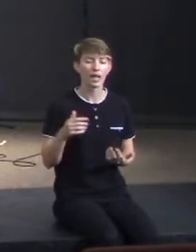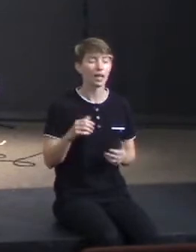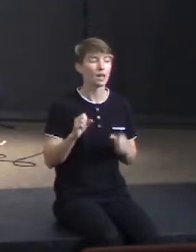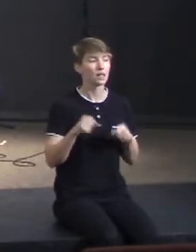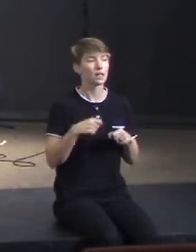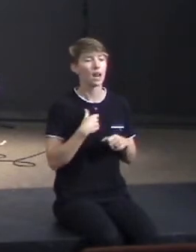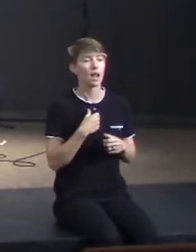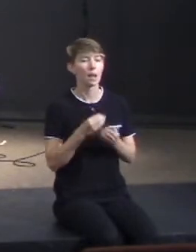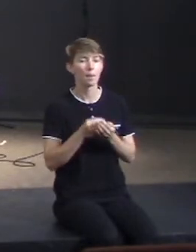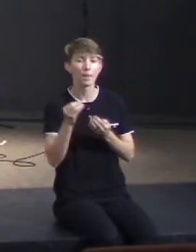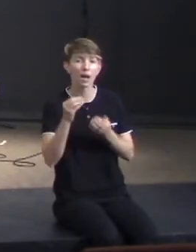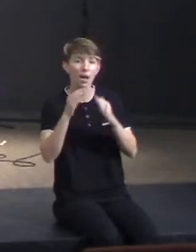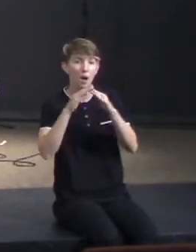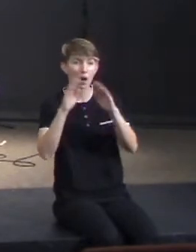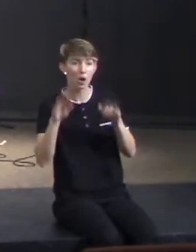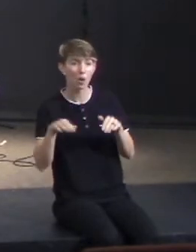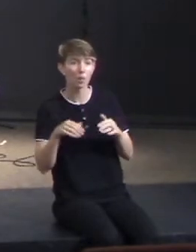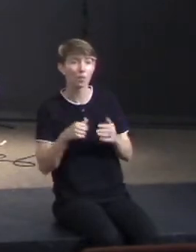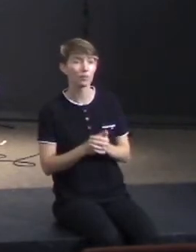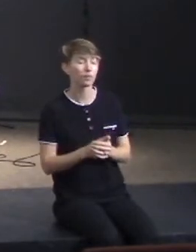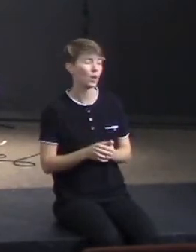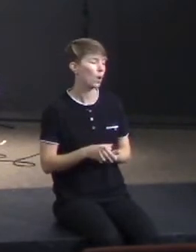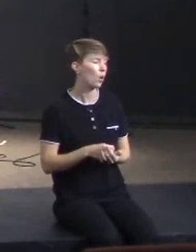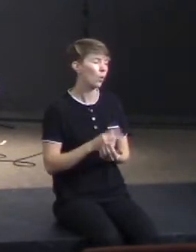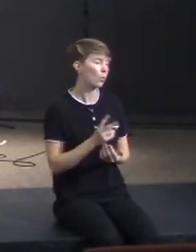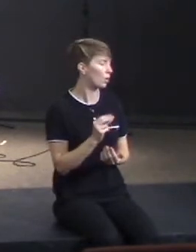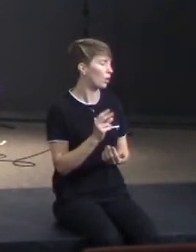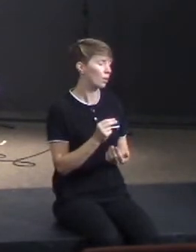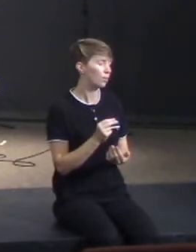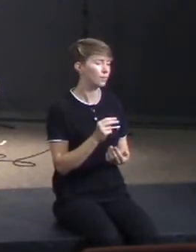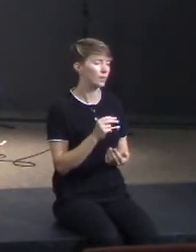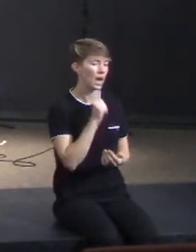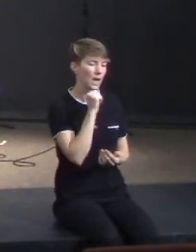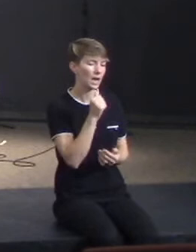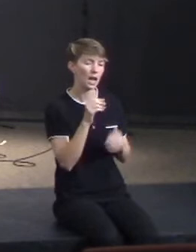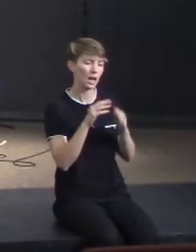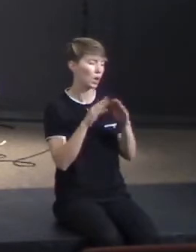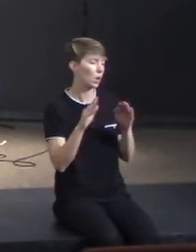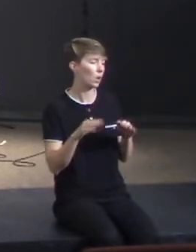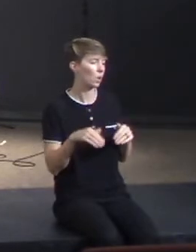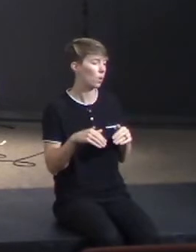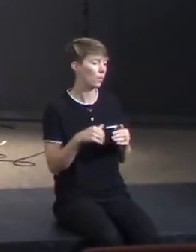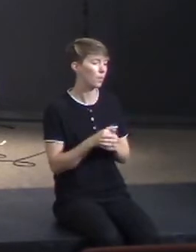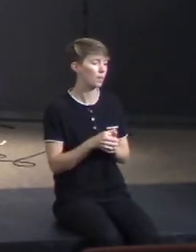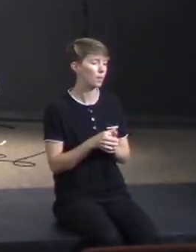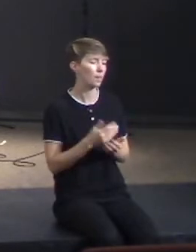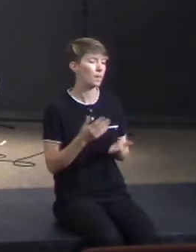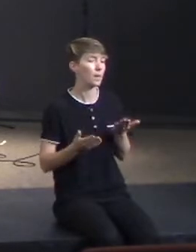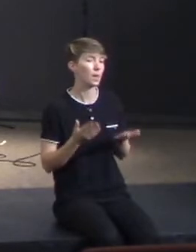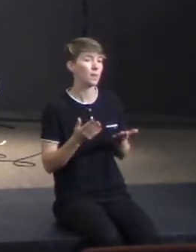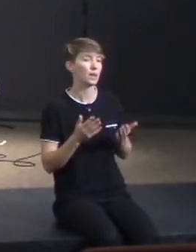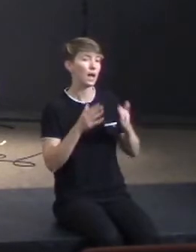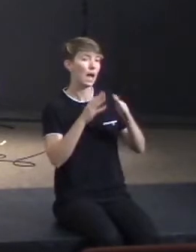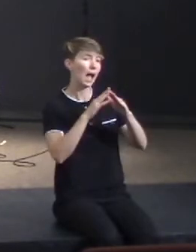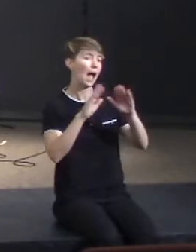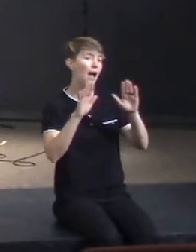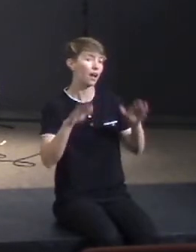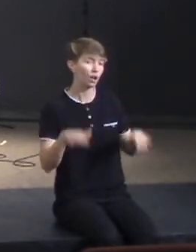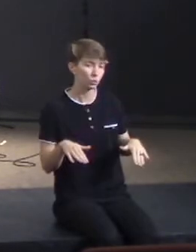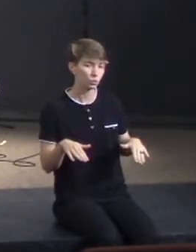And the market says, a home? Oh, no, we can't sell you a home. We can sell you a nice house.